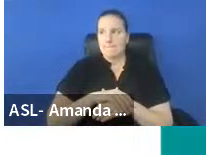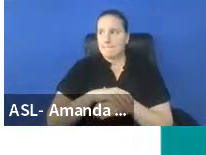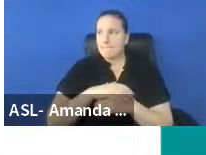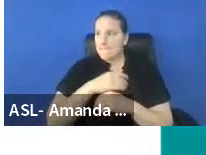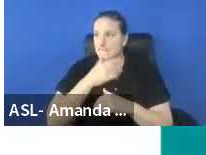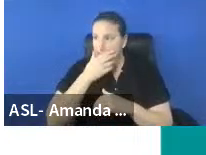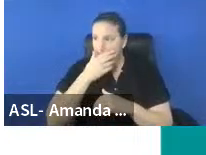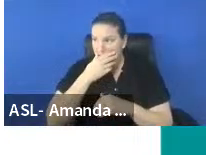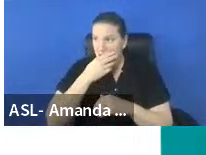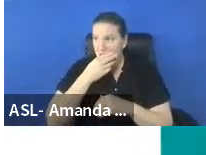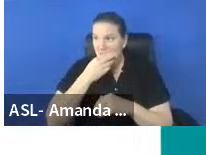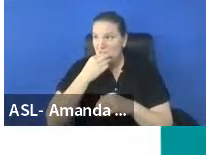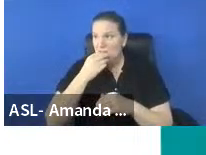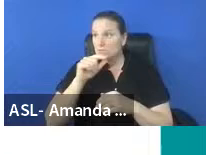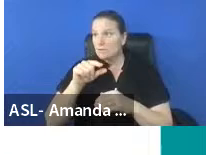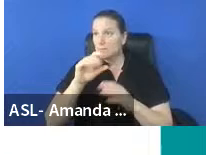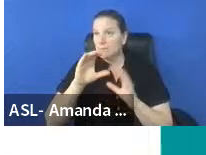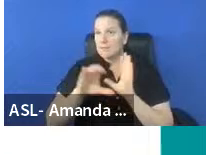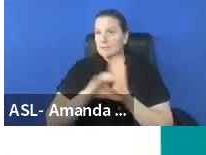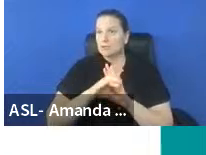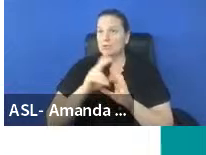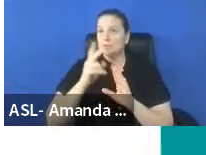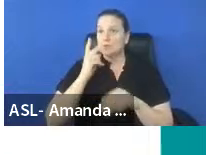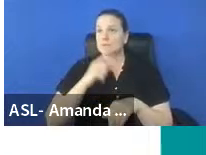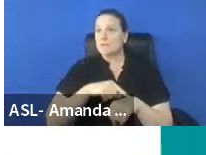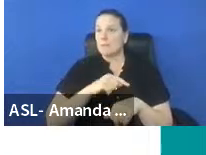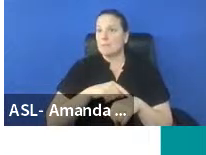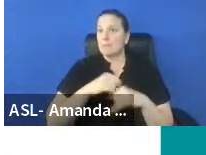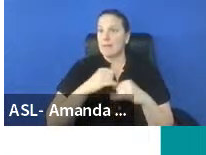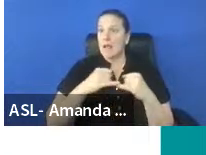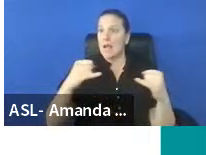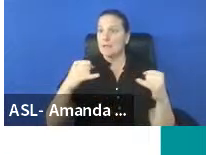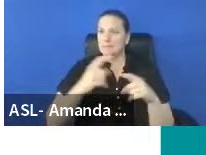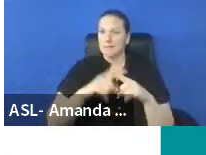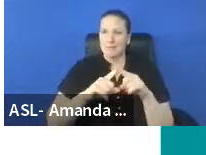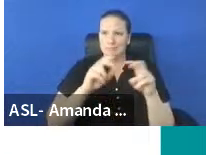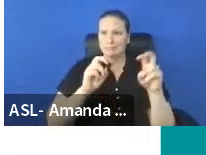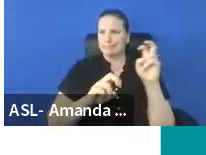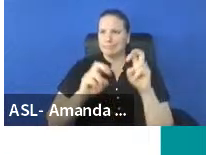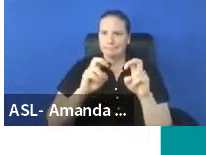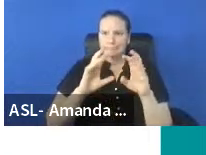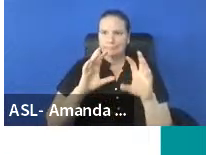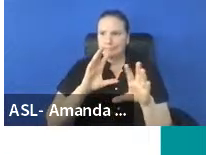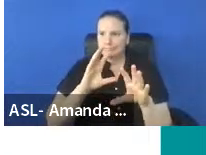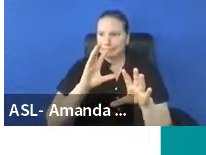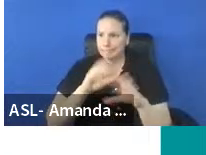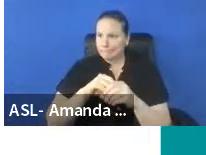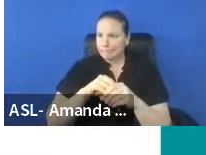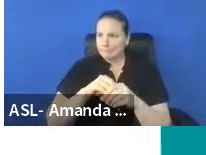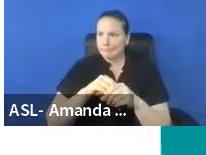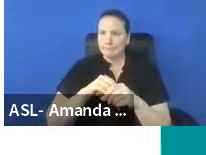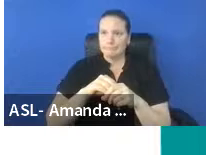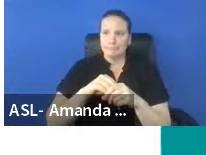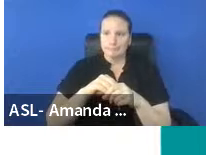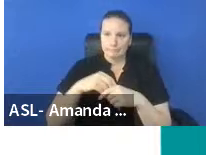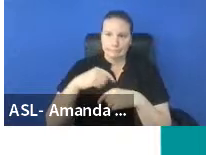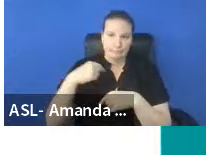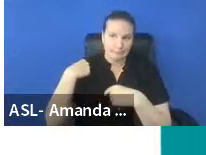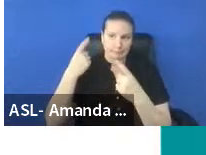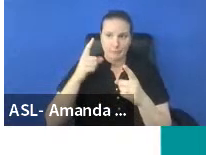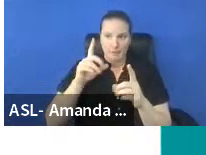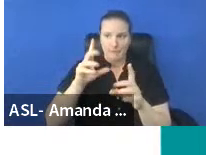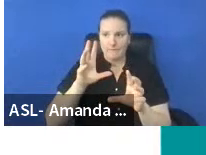And so here you see a timeline of the different fairs and festivals that we have participated in and plan